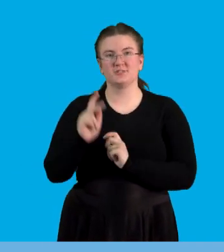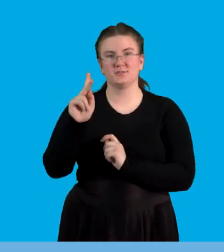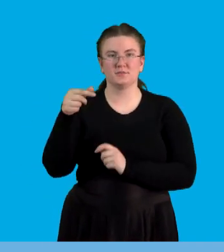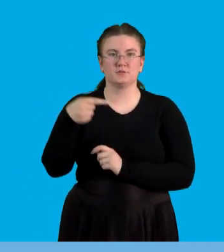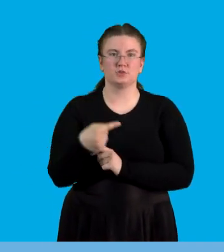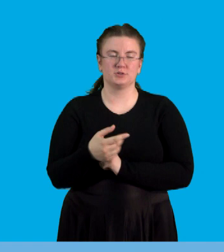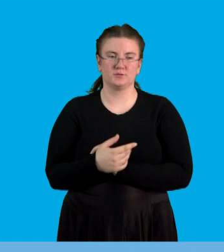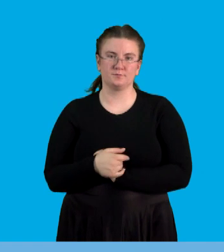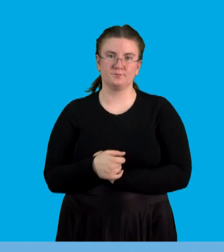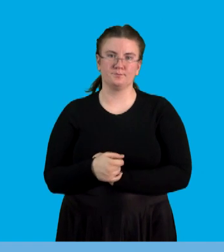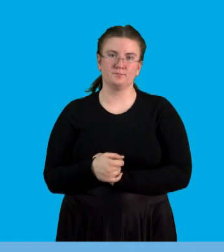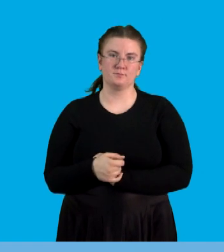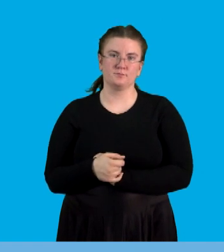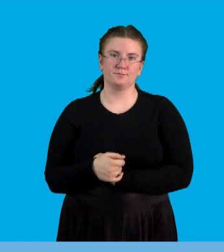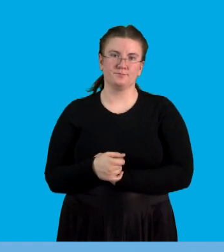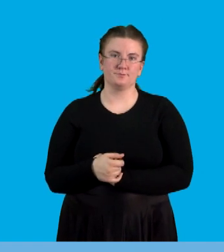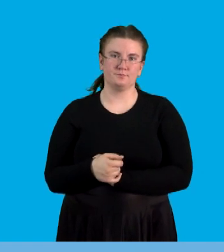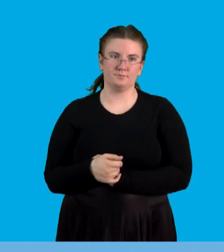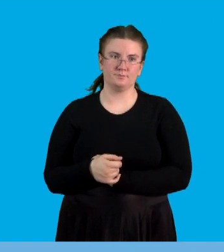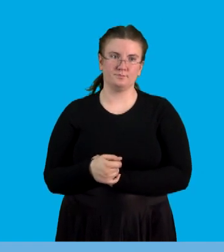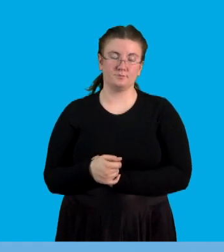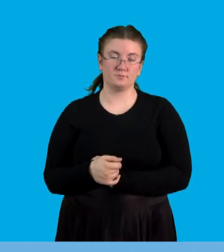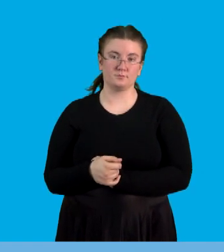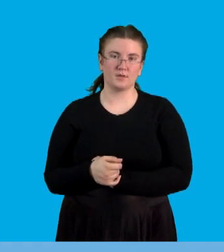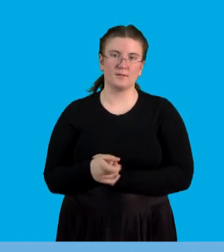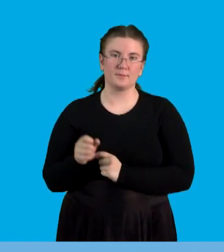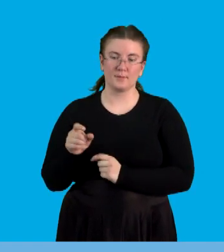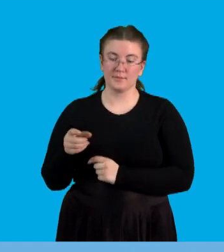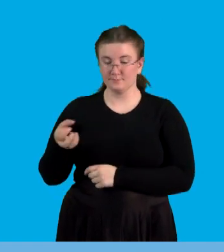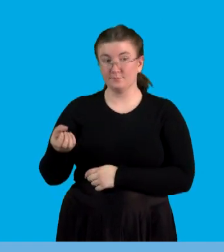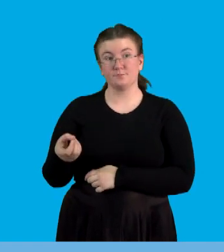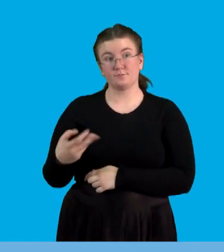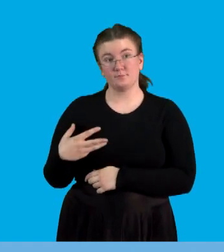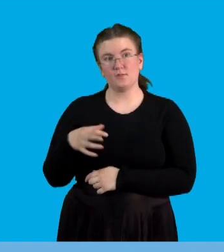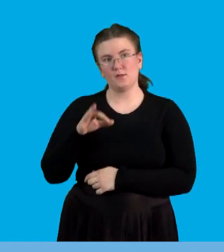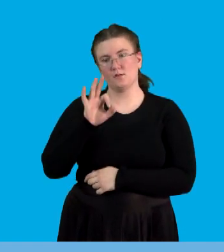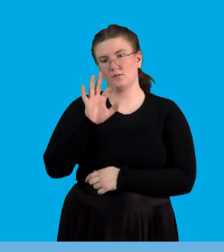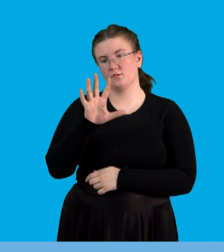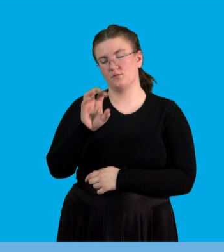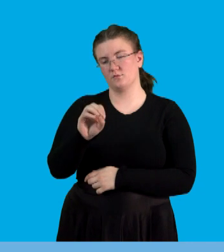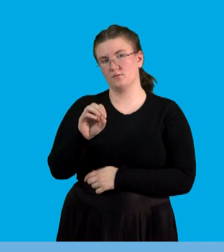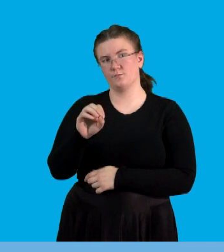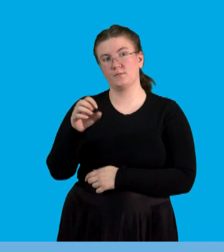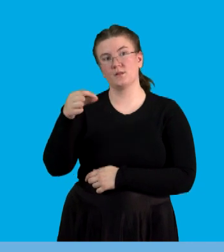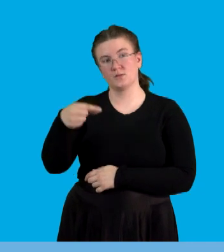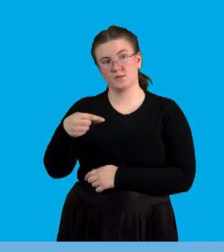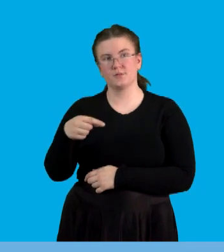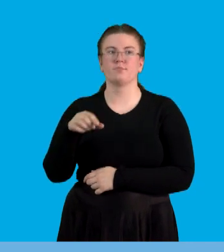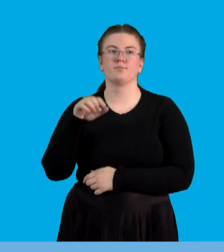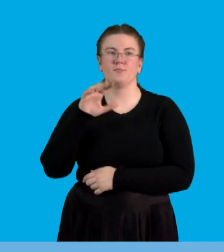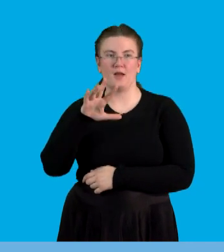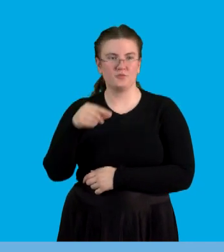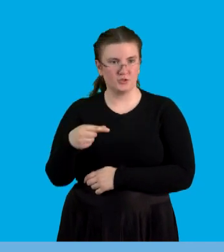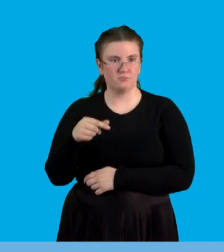to kilograms, the kgs. So now, we are given 350 grams, 5 grams,